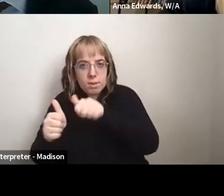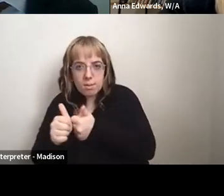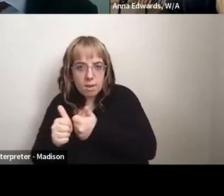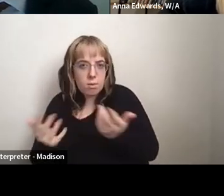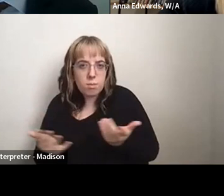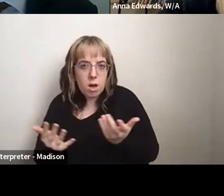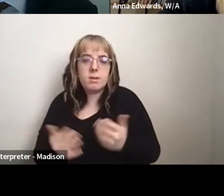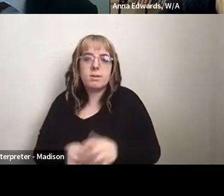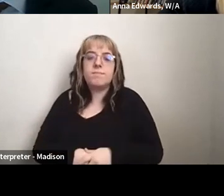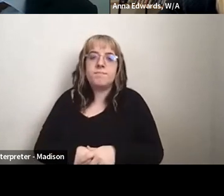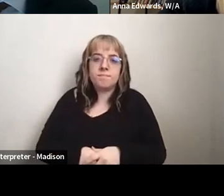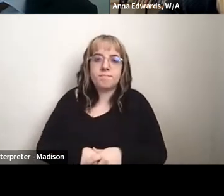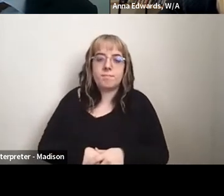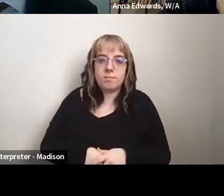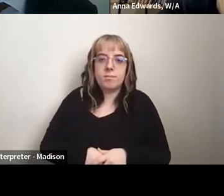was, and